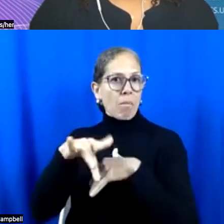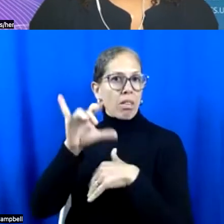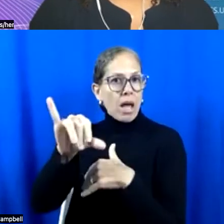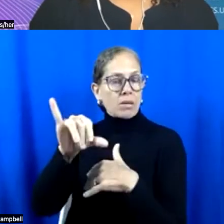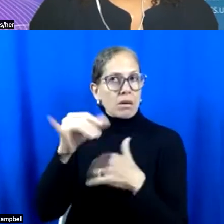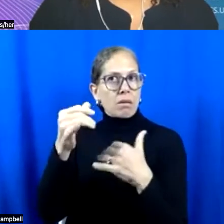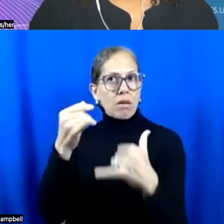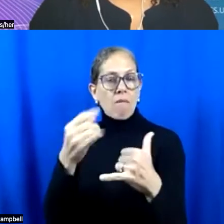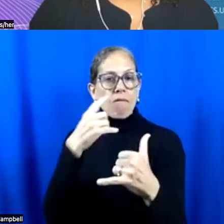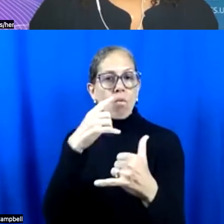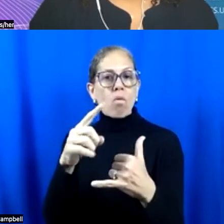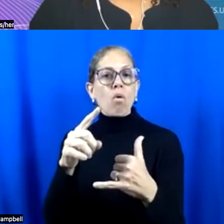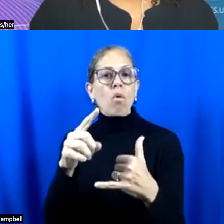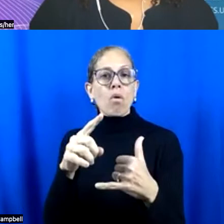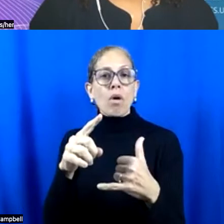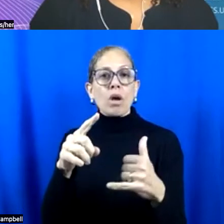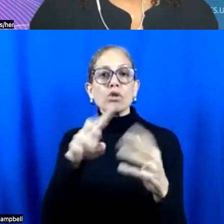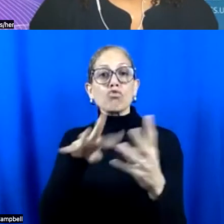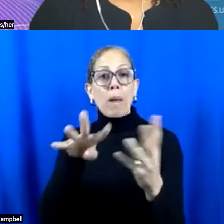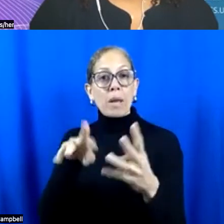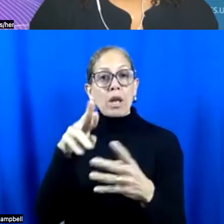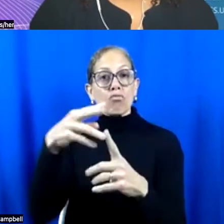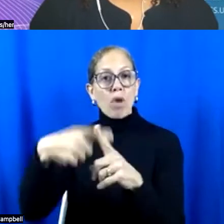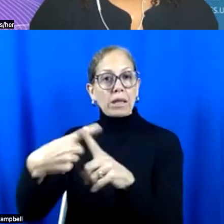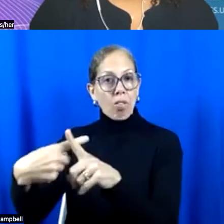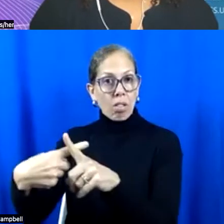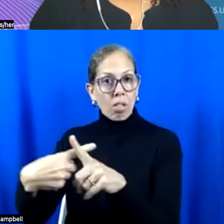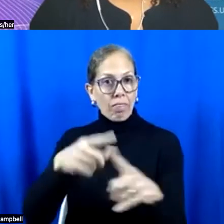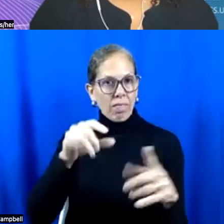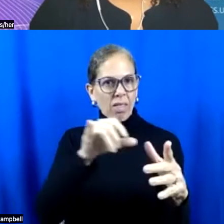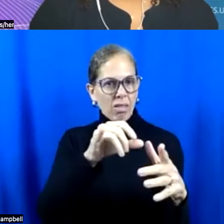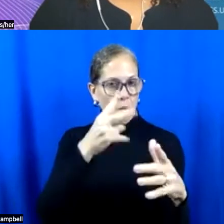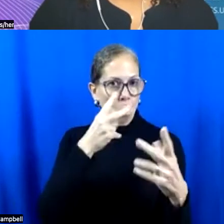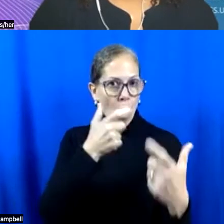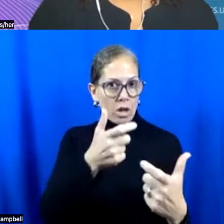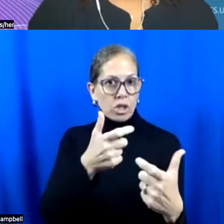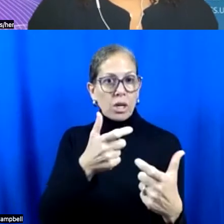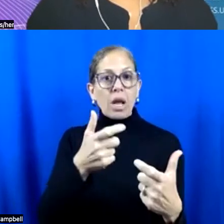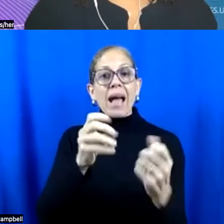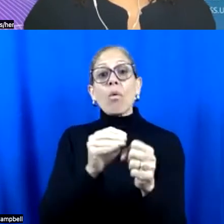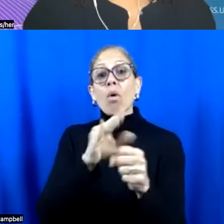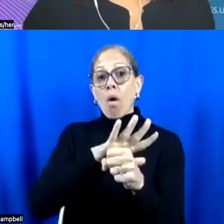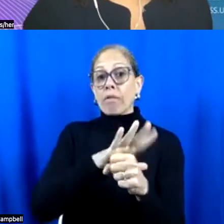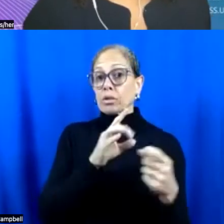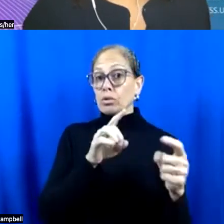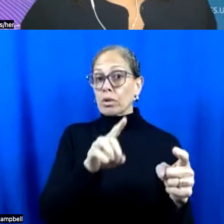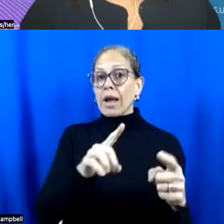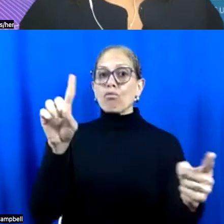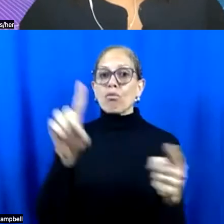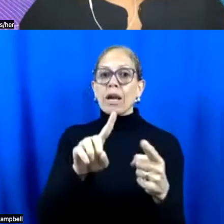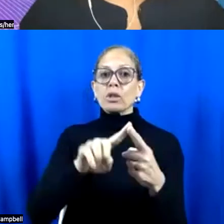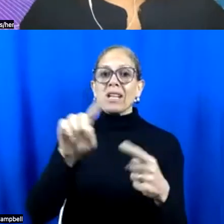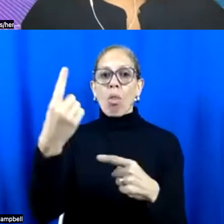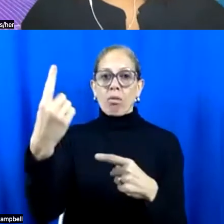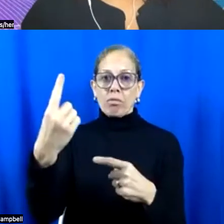for streaming rental. And I went, and during the height when COVID happened, I reduced the rate to $1. So